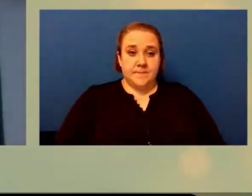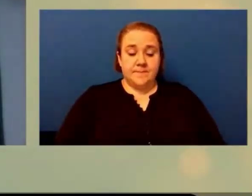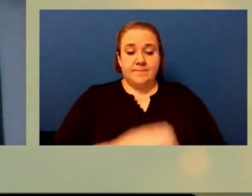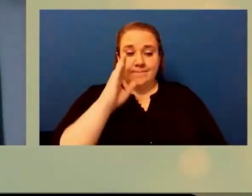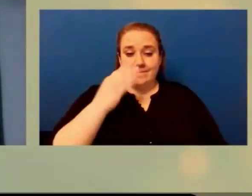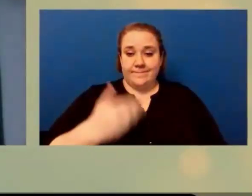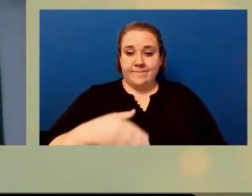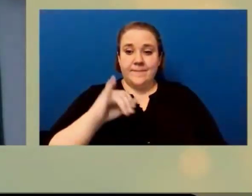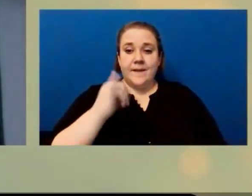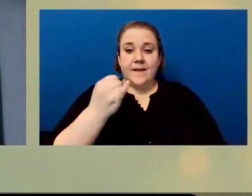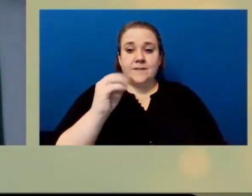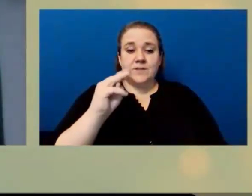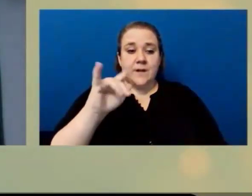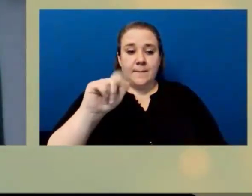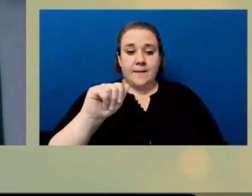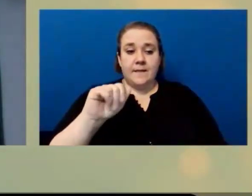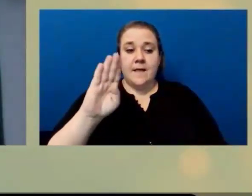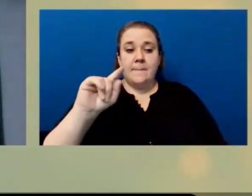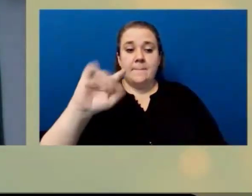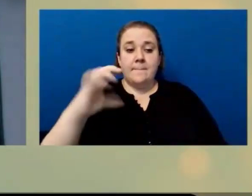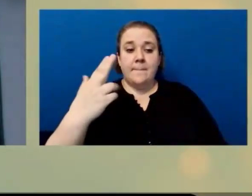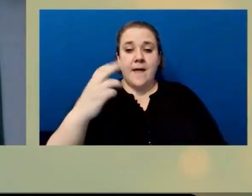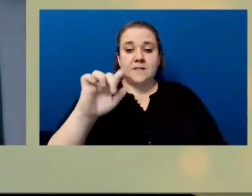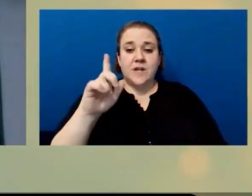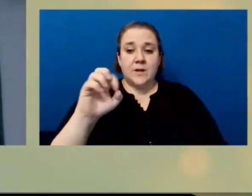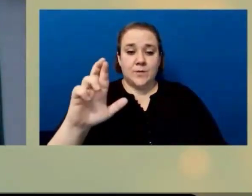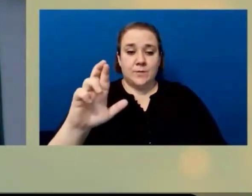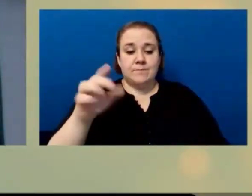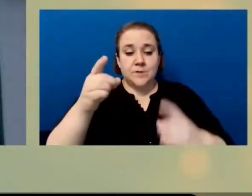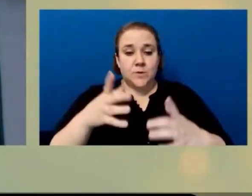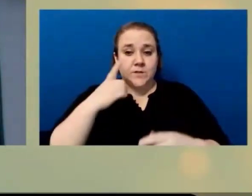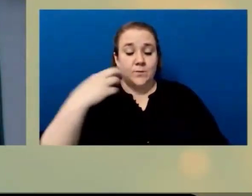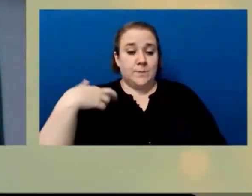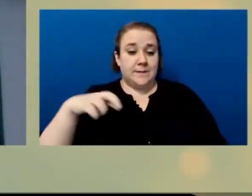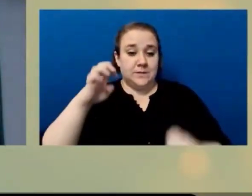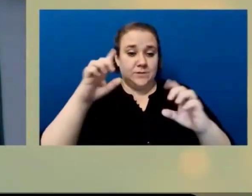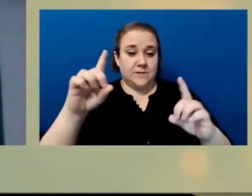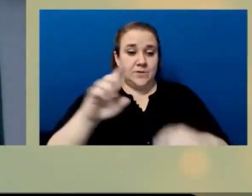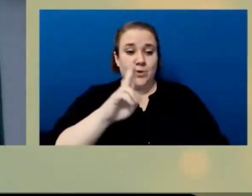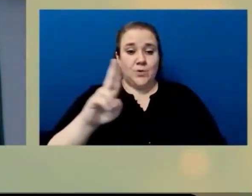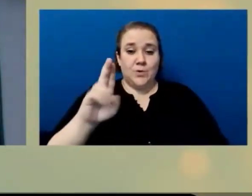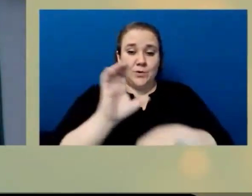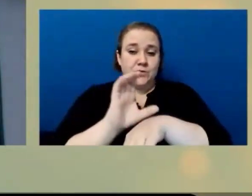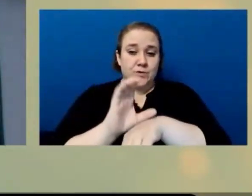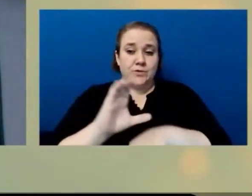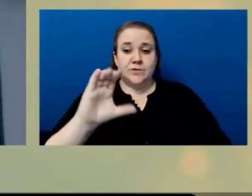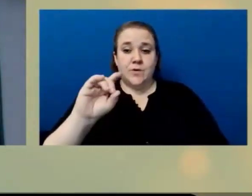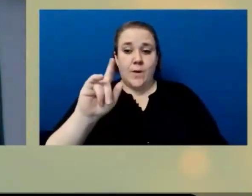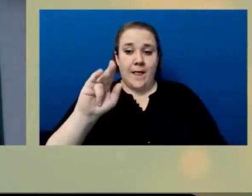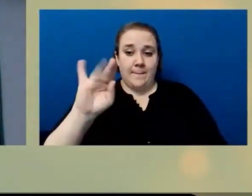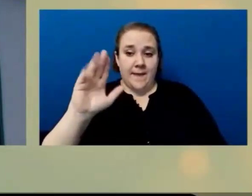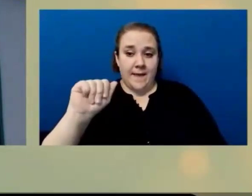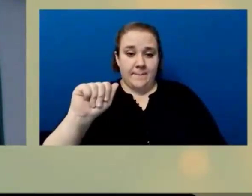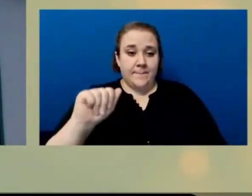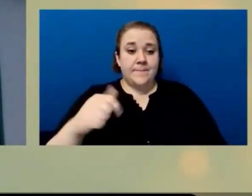Jamila Batchelder, the Director of Religious Education at the UU Church of Columbia. I'm a